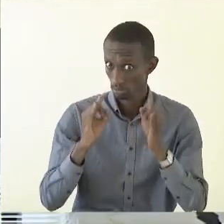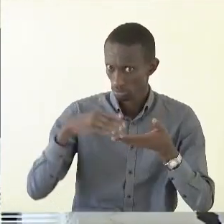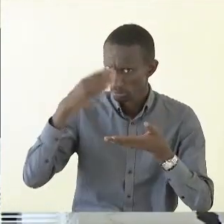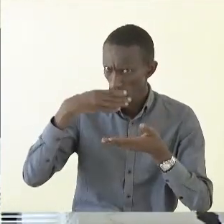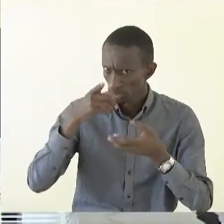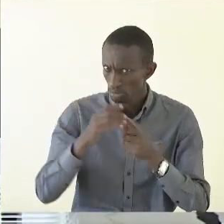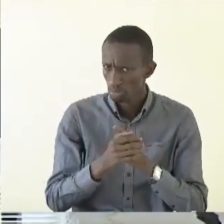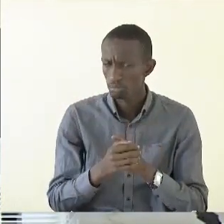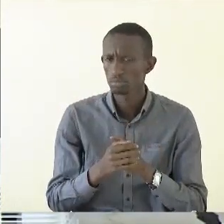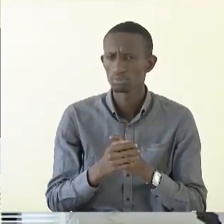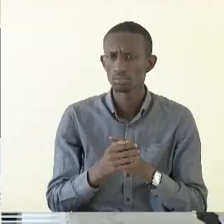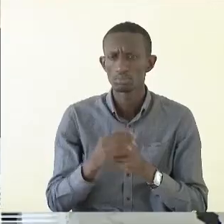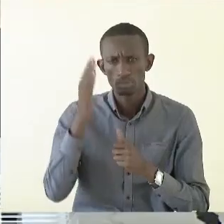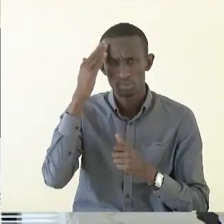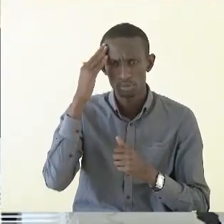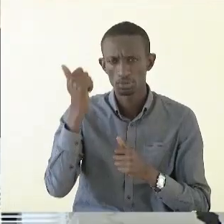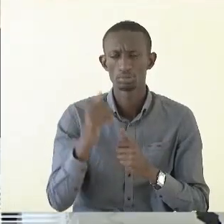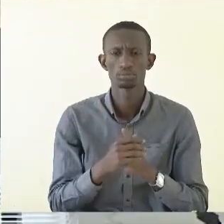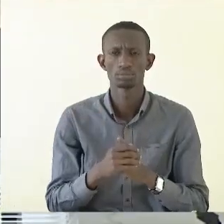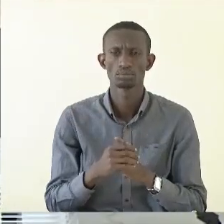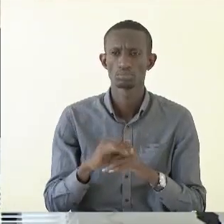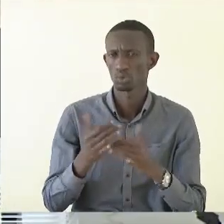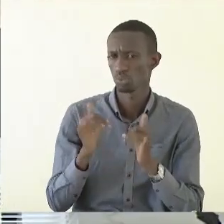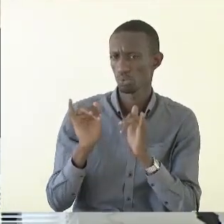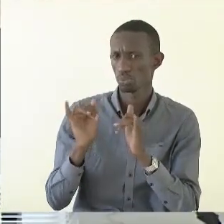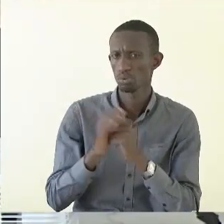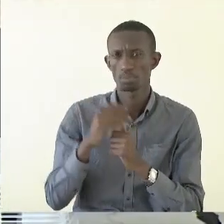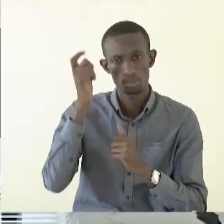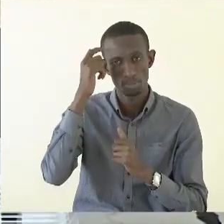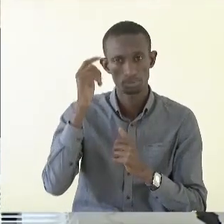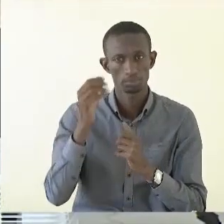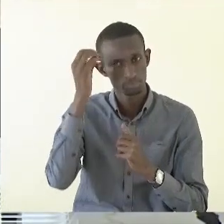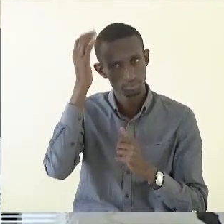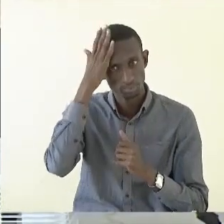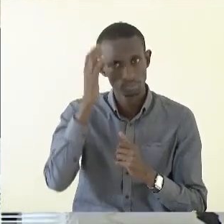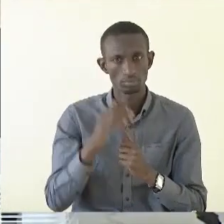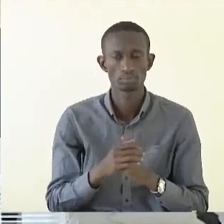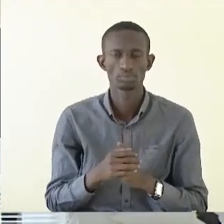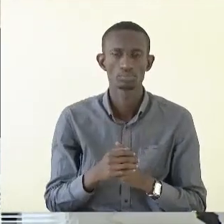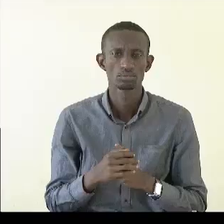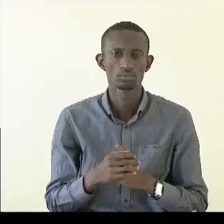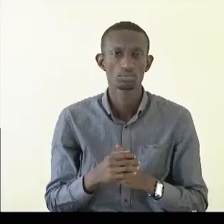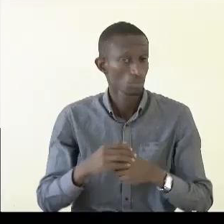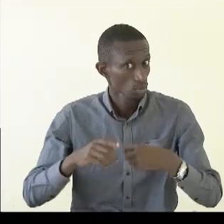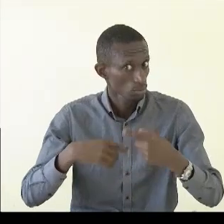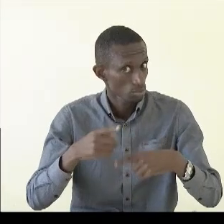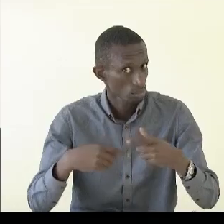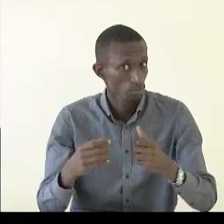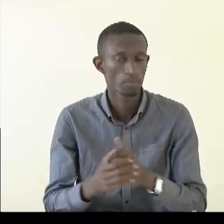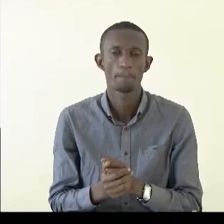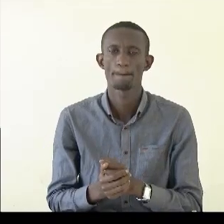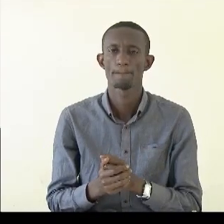has been, you have retained the content. So we're still going to continue answering some of